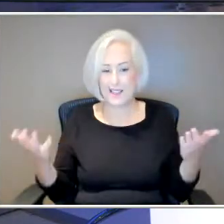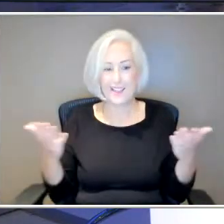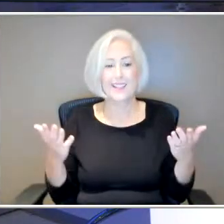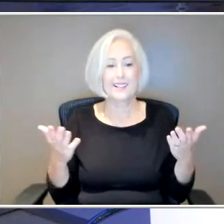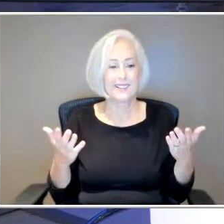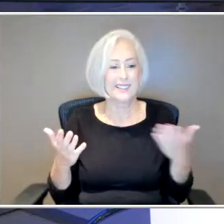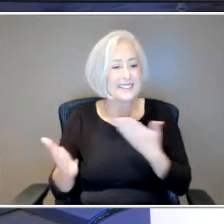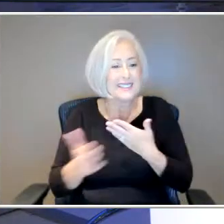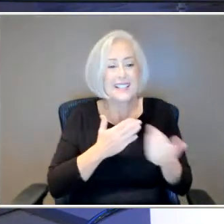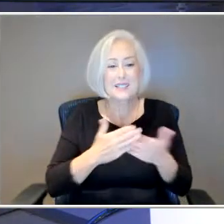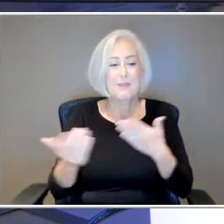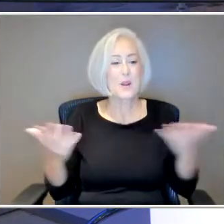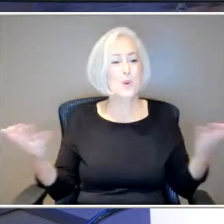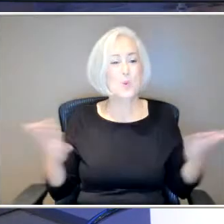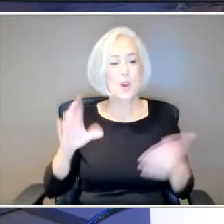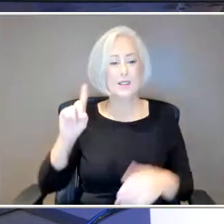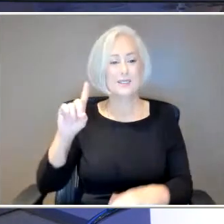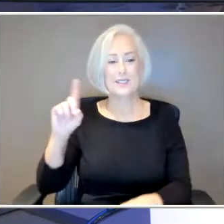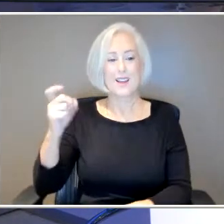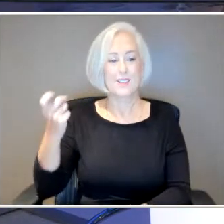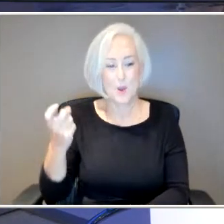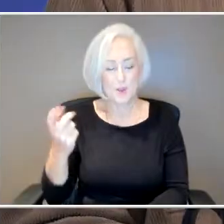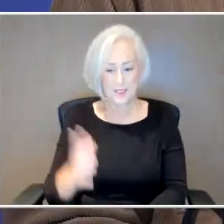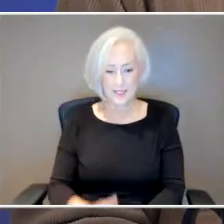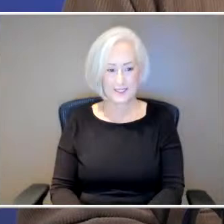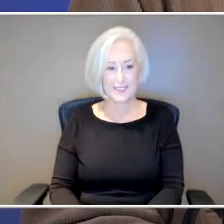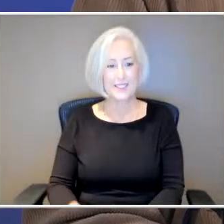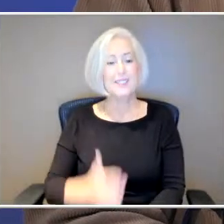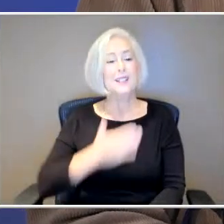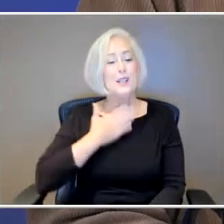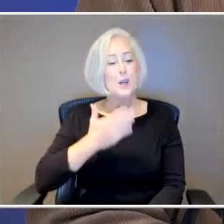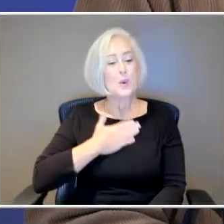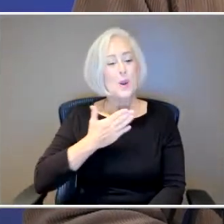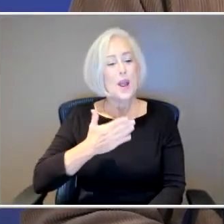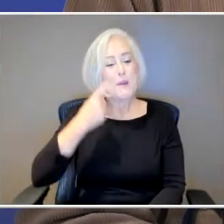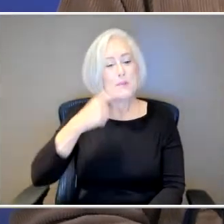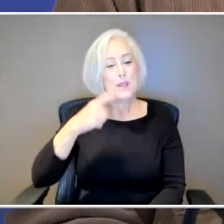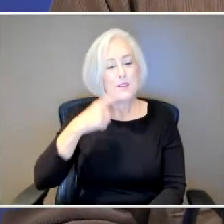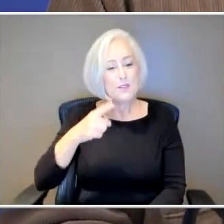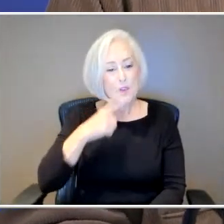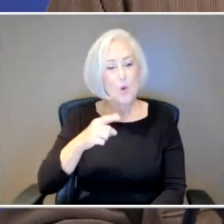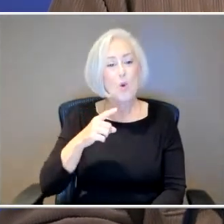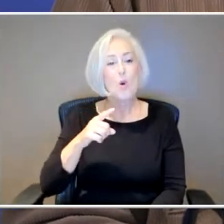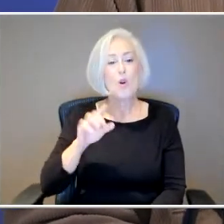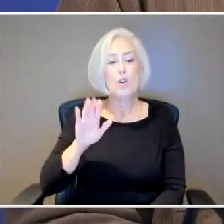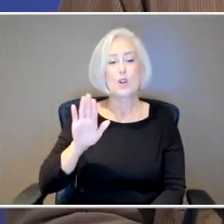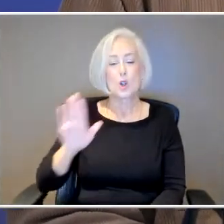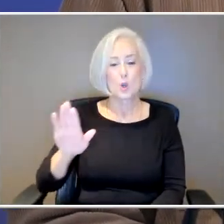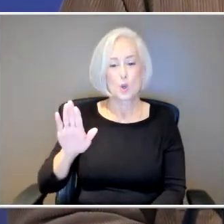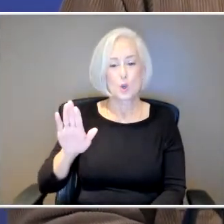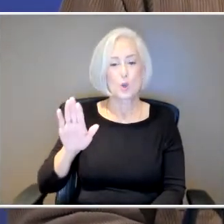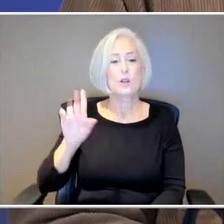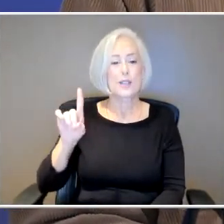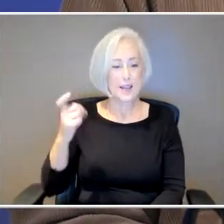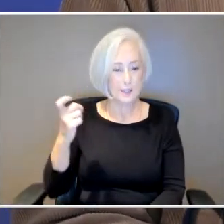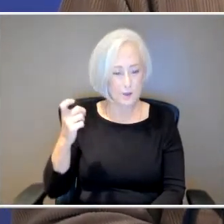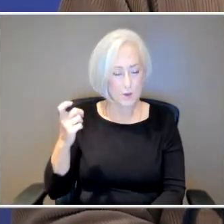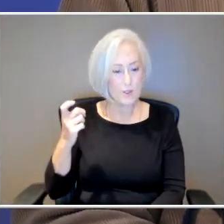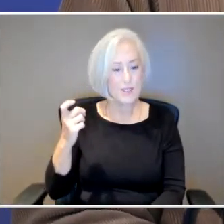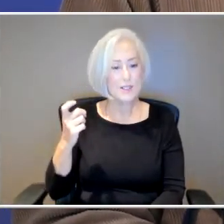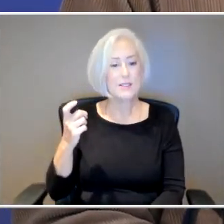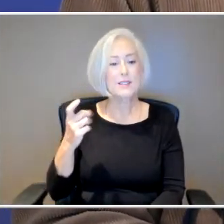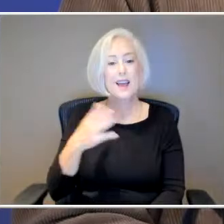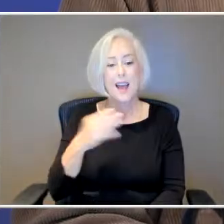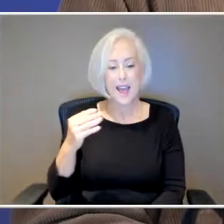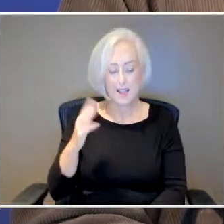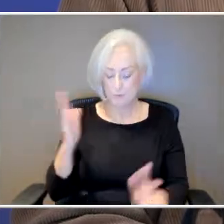what the diagnosis is, but we're thankful for the diagnosis that Kerrie has, and we're here to support